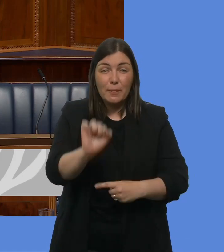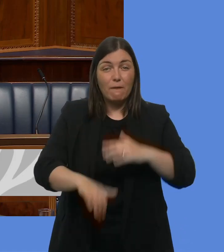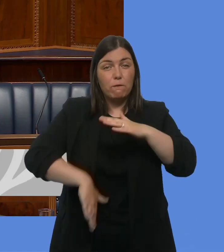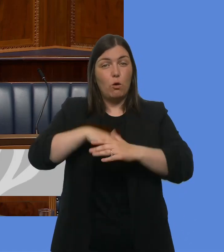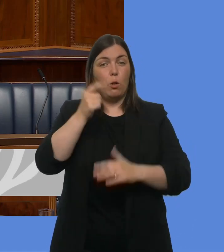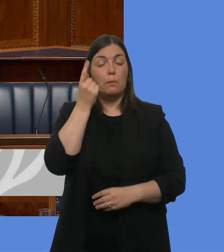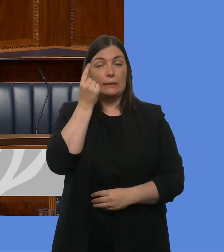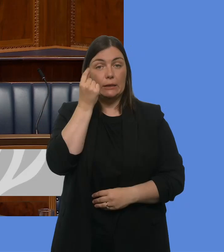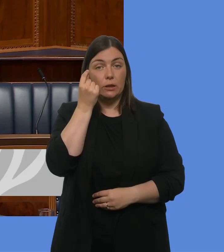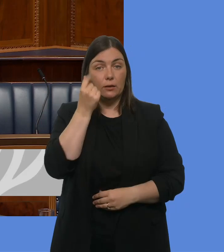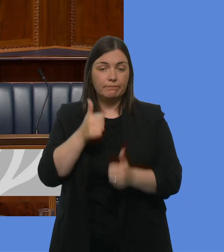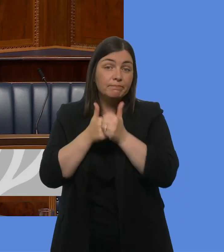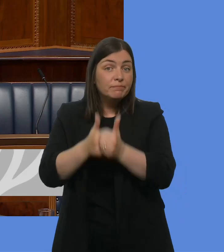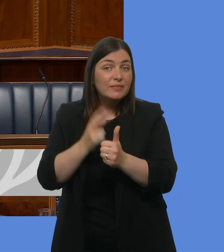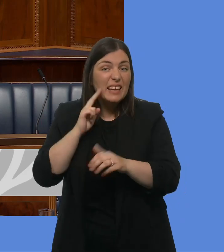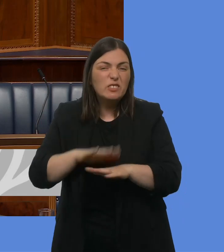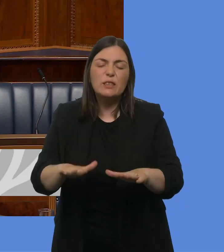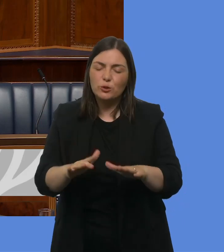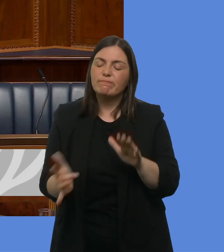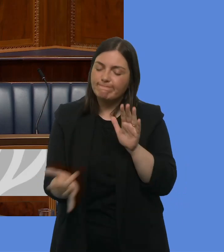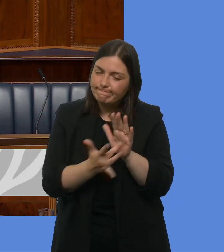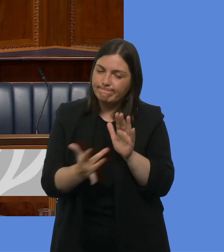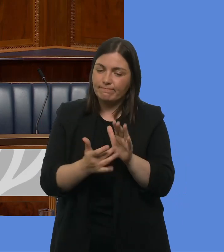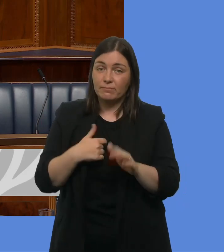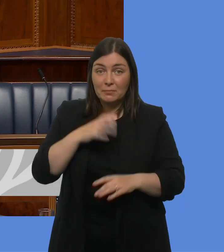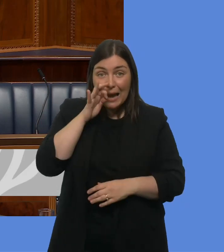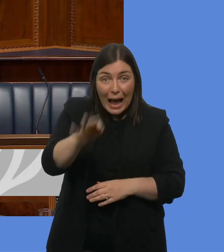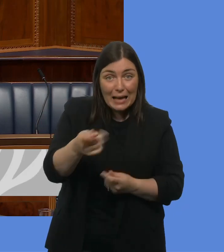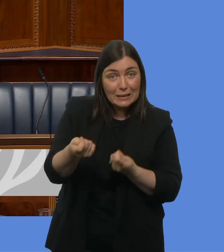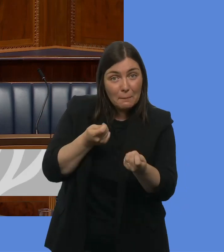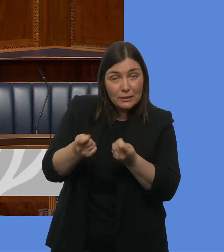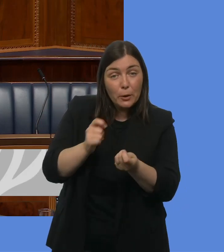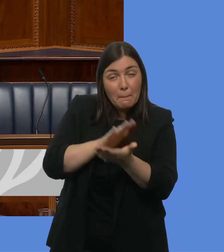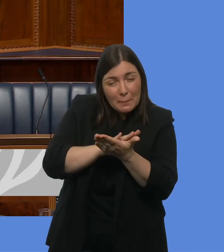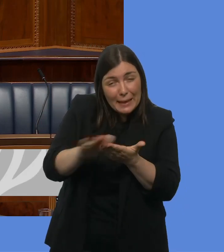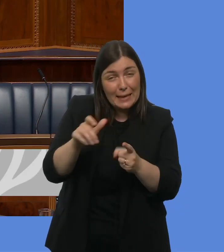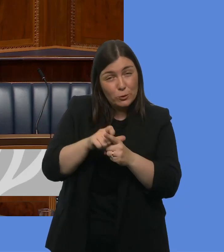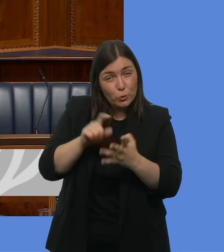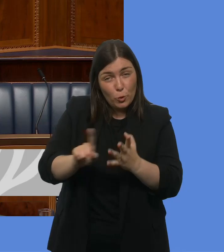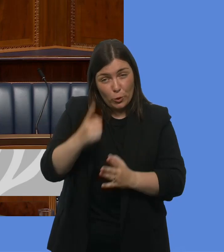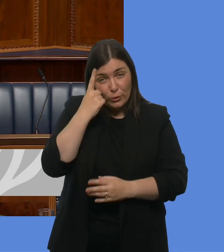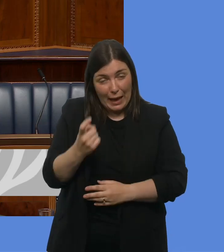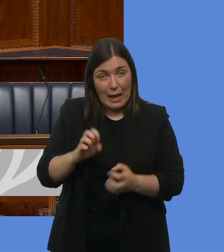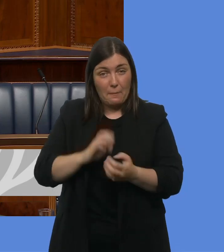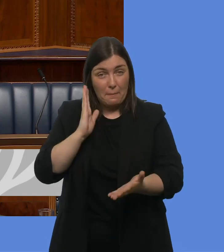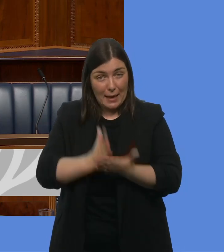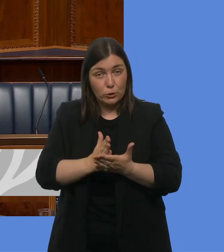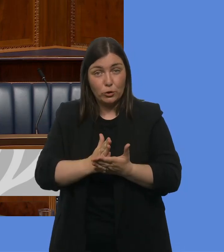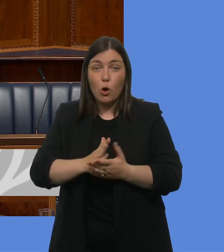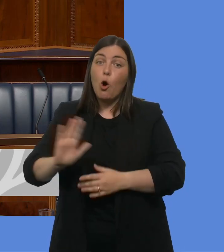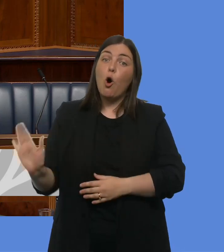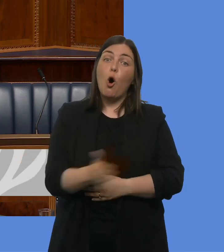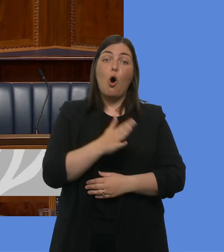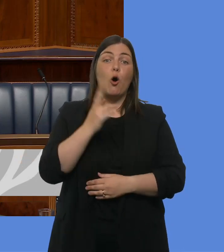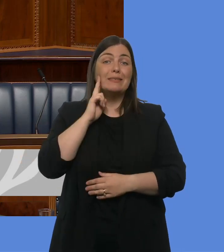extremely important, and I encourage the Minister to do what he can to ensure that all deaf children have access to qualified teachers of the deaf, and